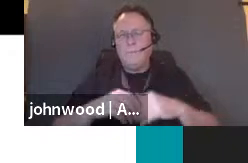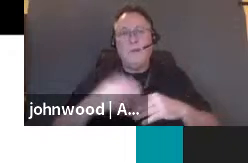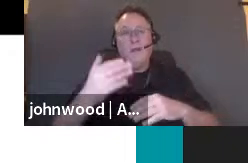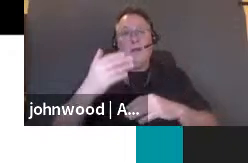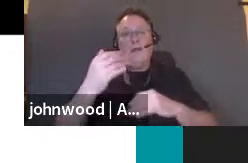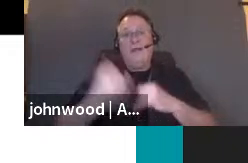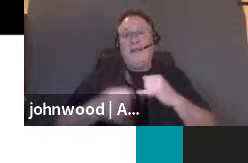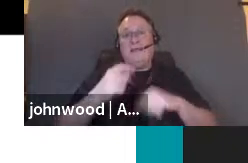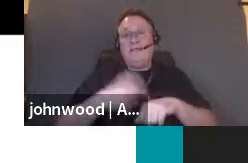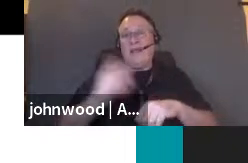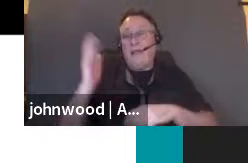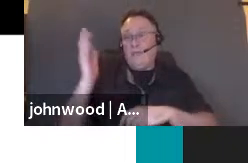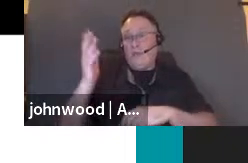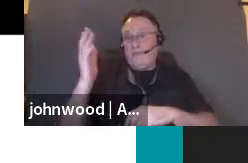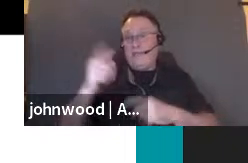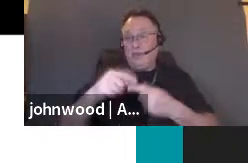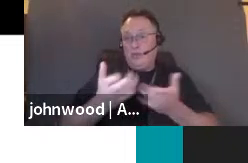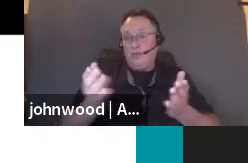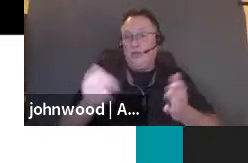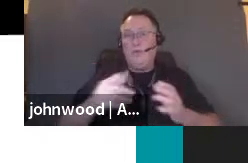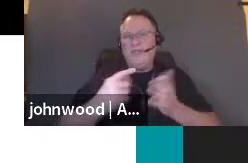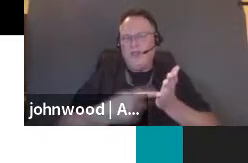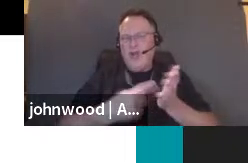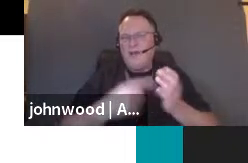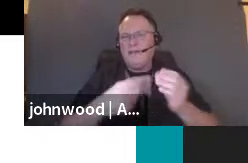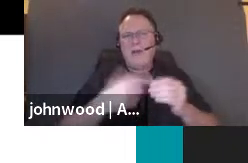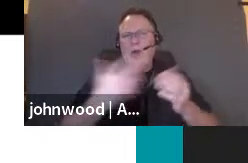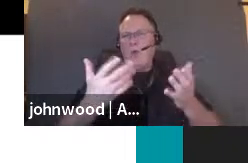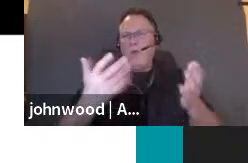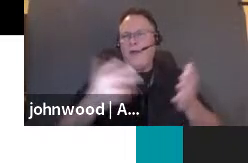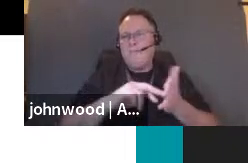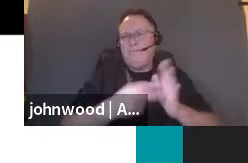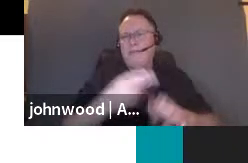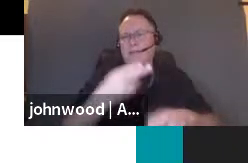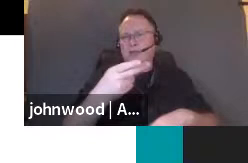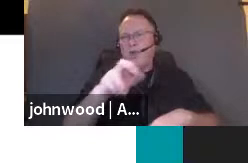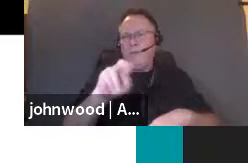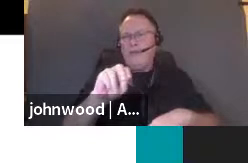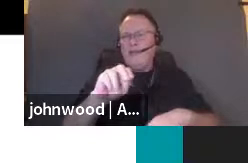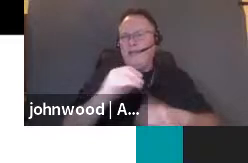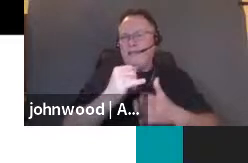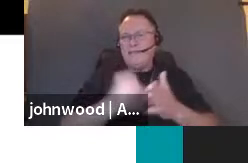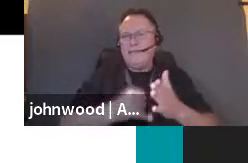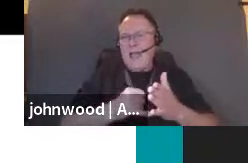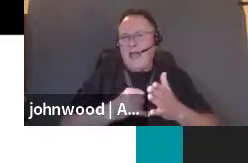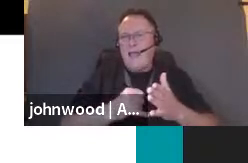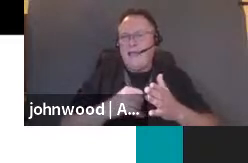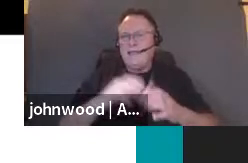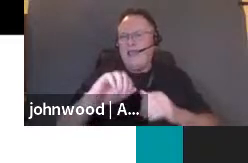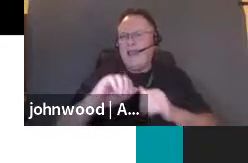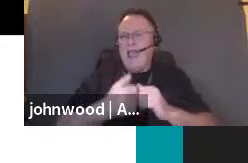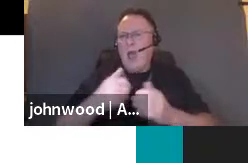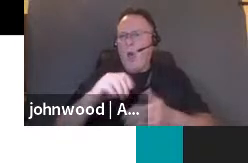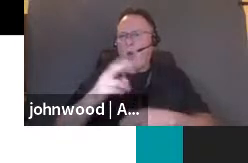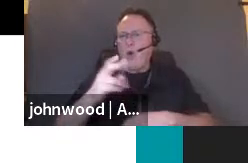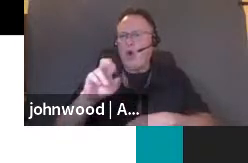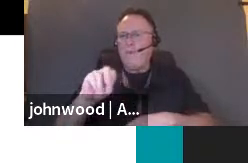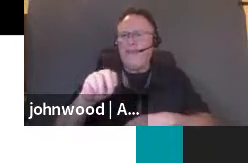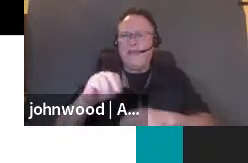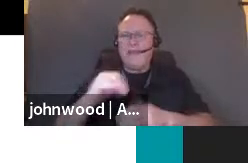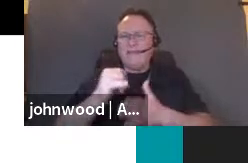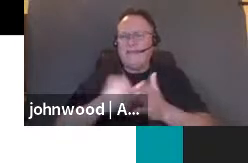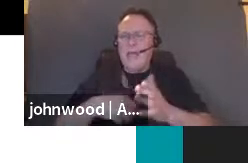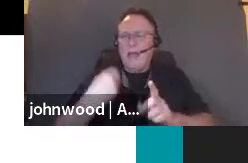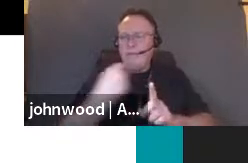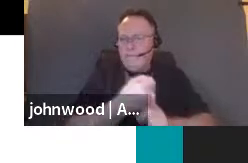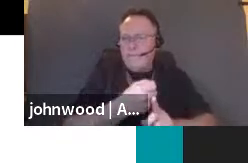presented to you, we talked about what is urban design and how urban design impacts our experience and how urban